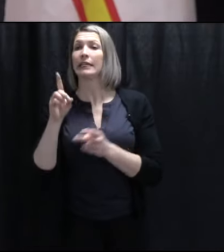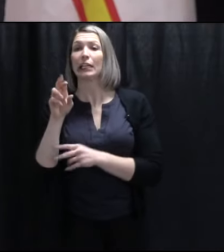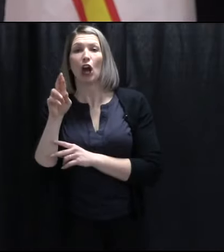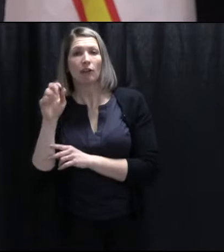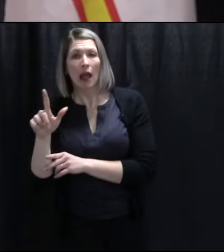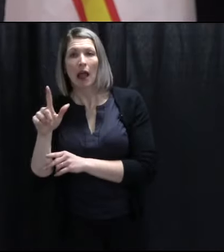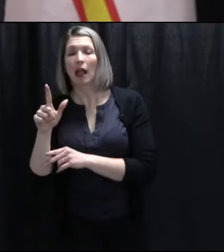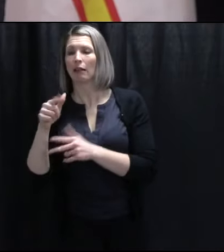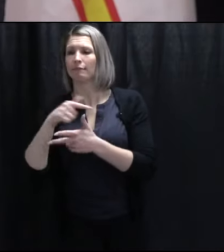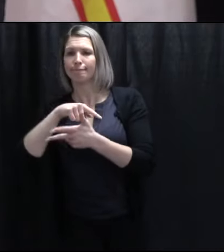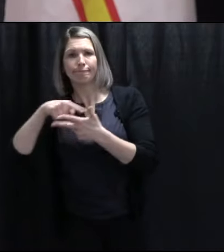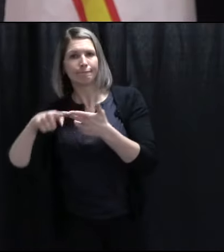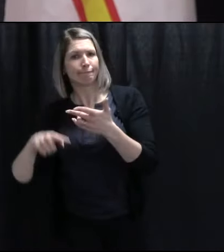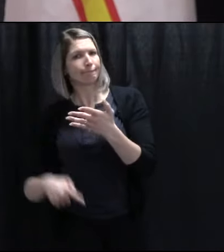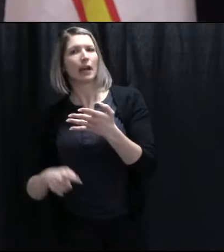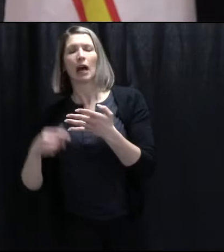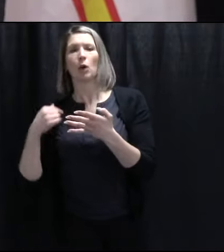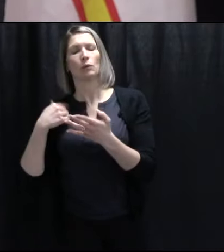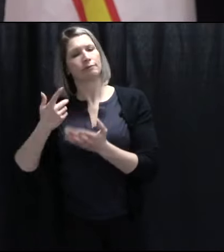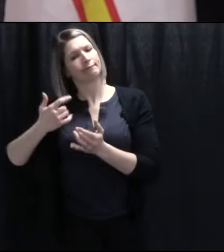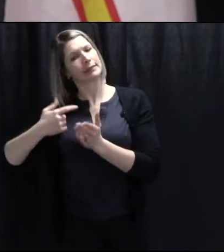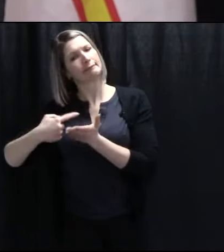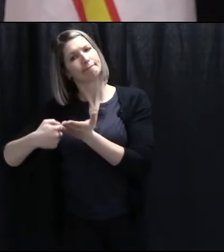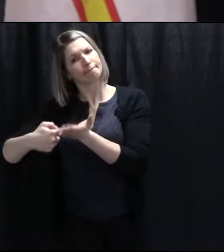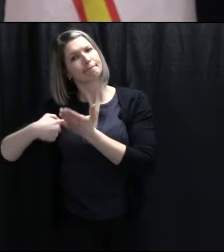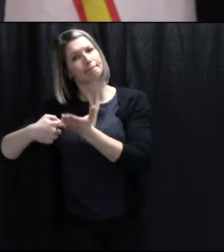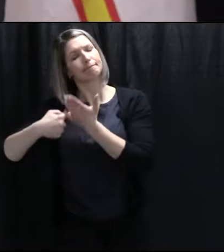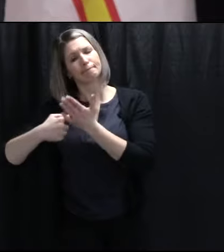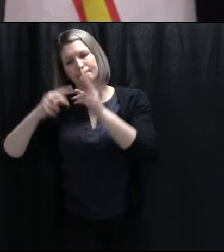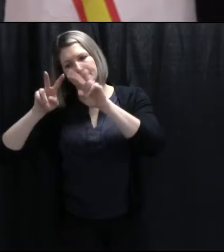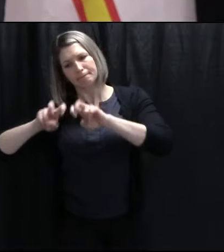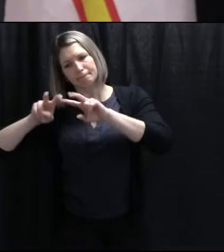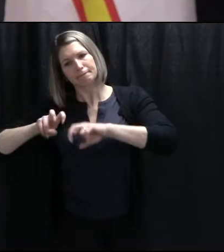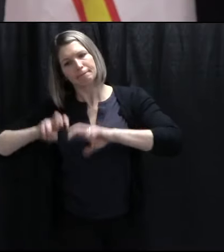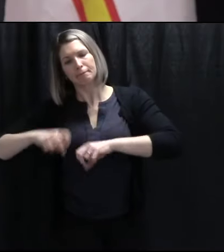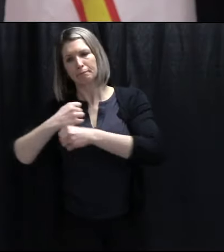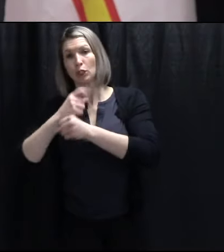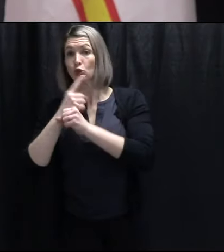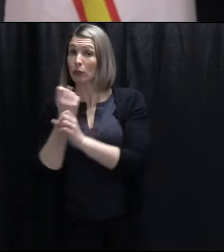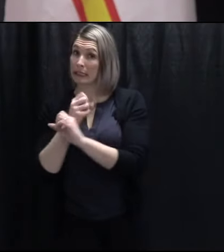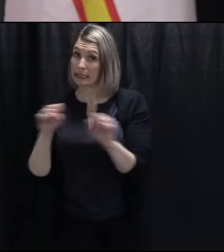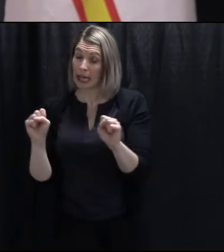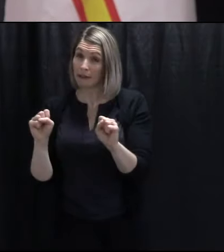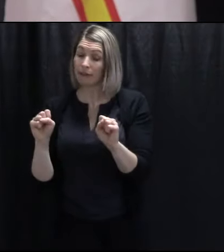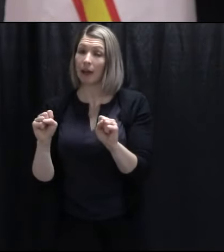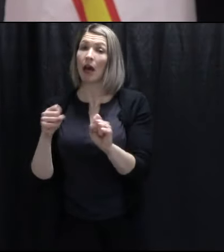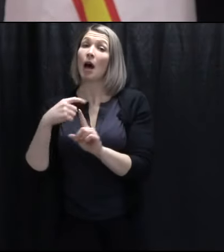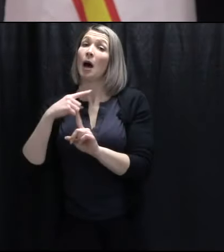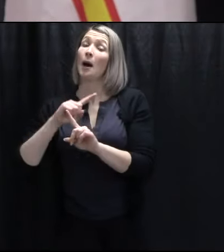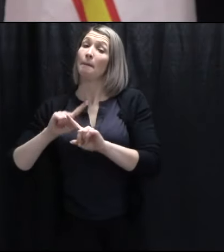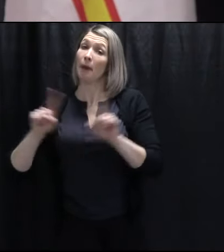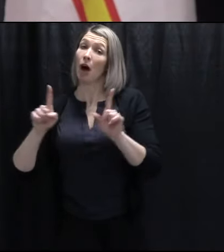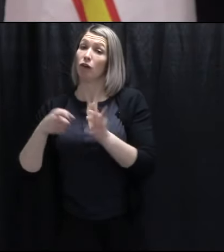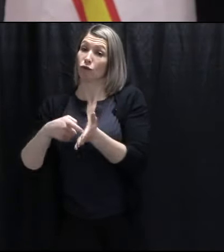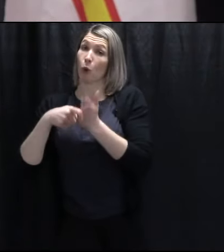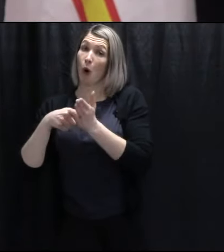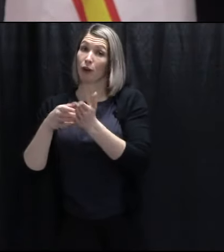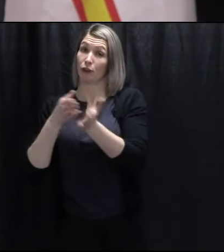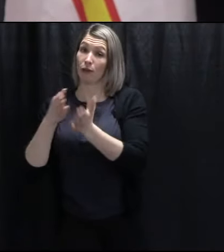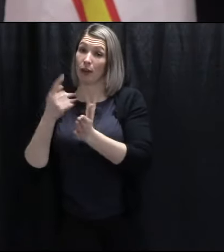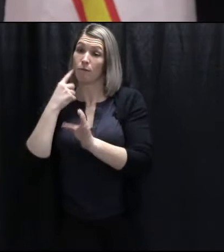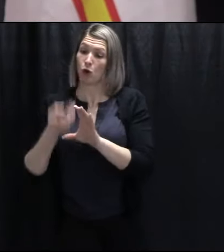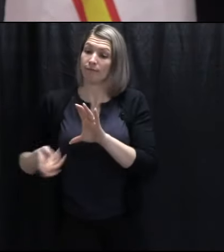So we're consultations and discussions with those that provide transportation for people that need to access